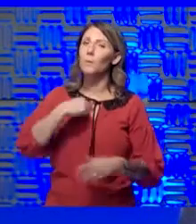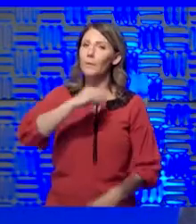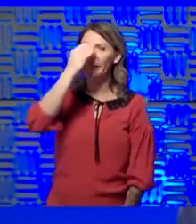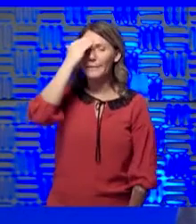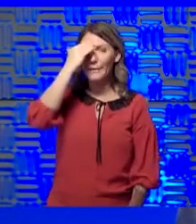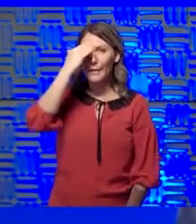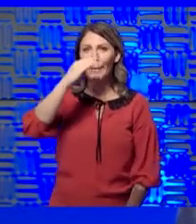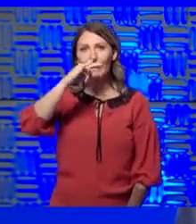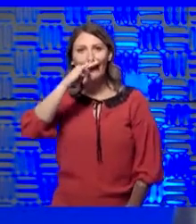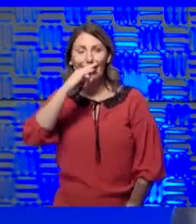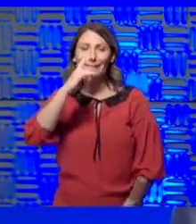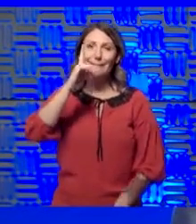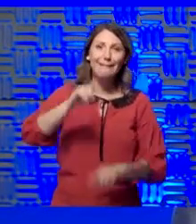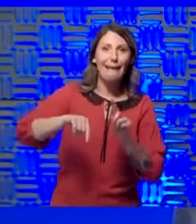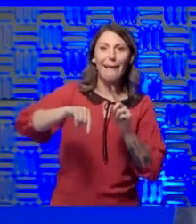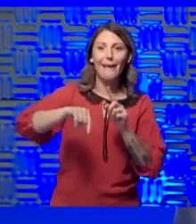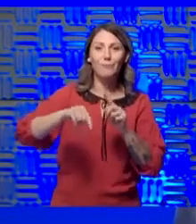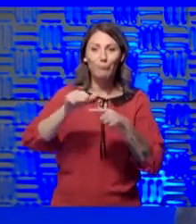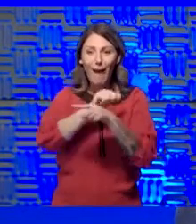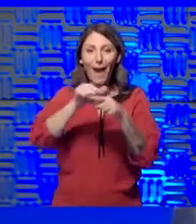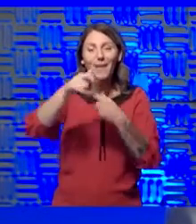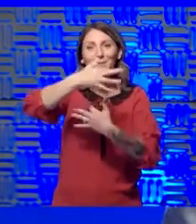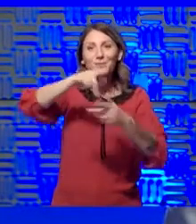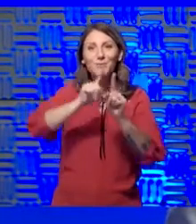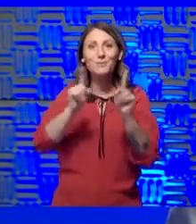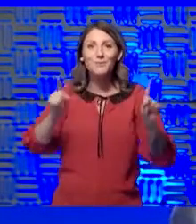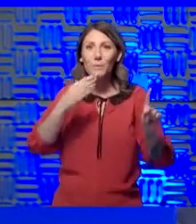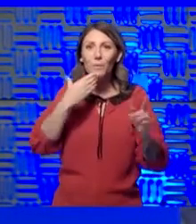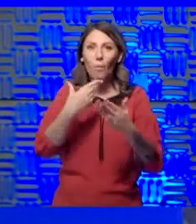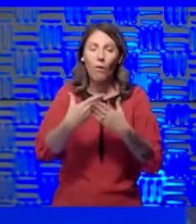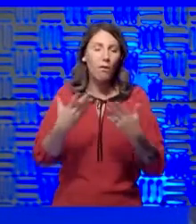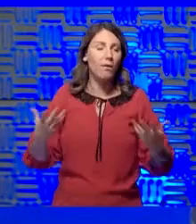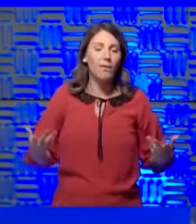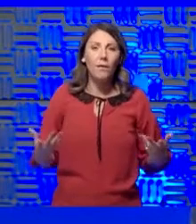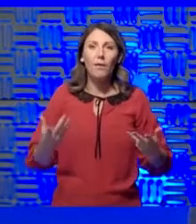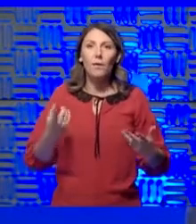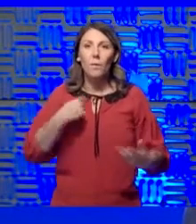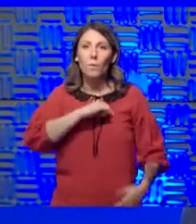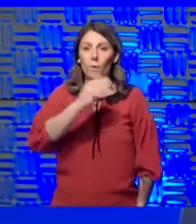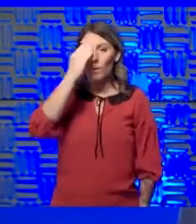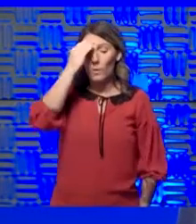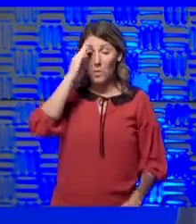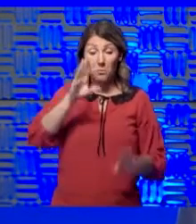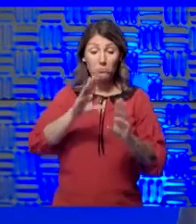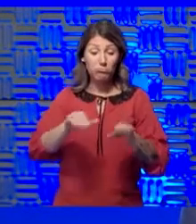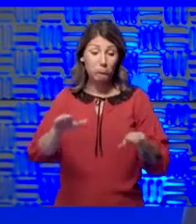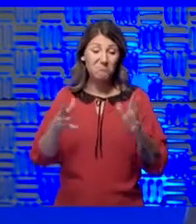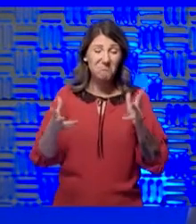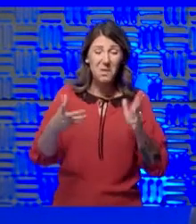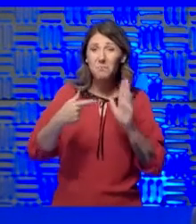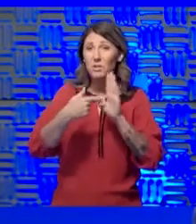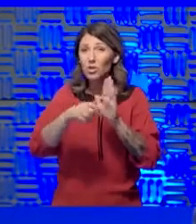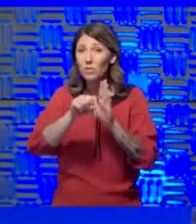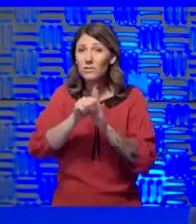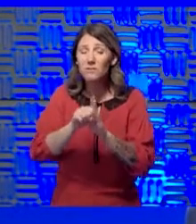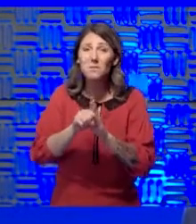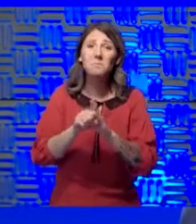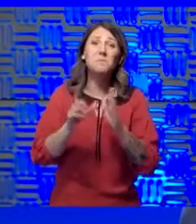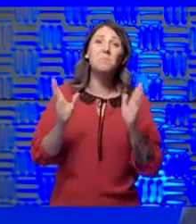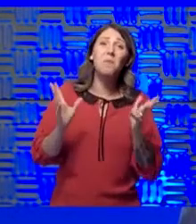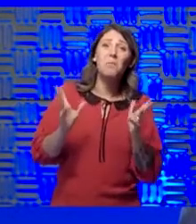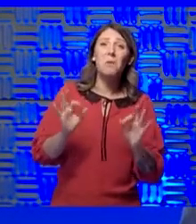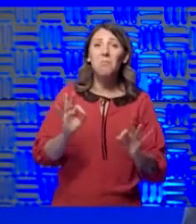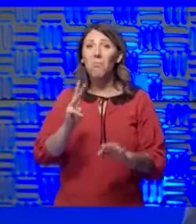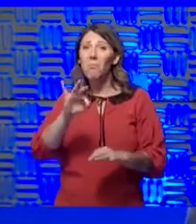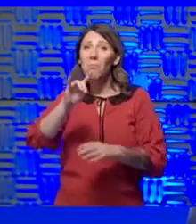practice physical distancing very well. We know that children may exhibit some symptoms, maybe mild illness. For the most